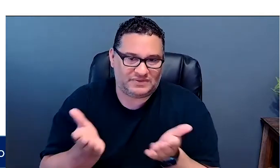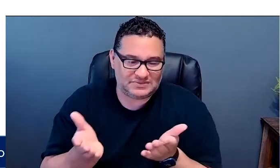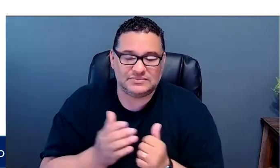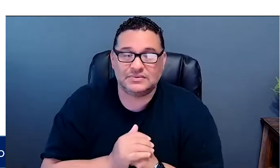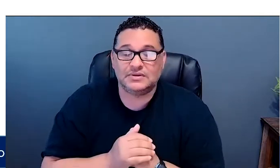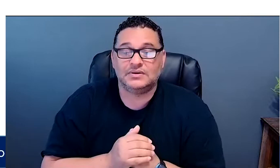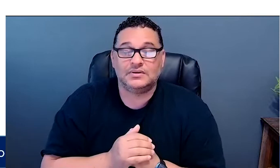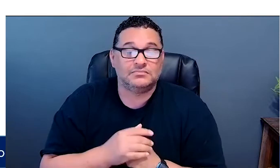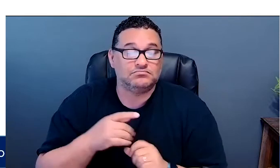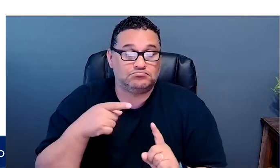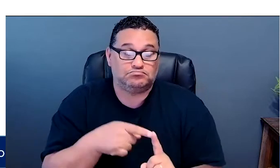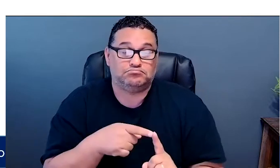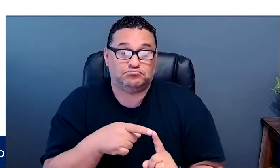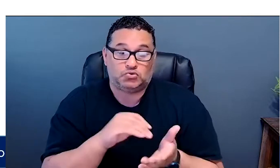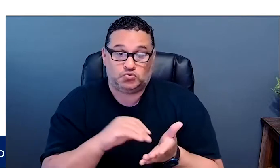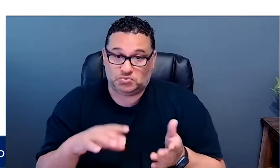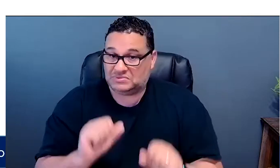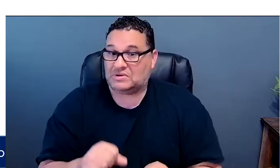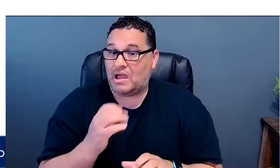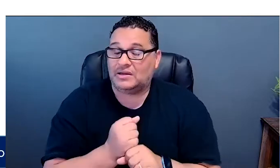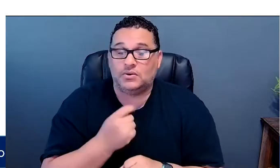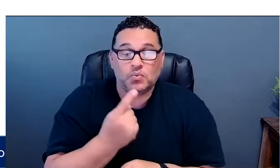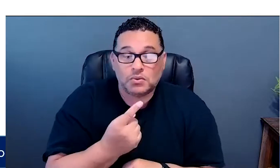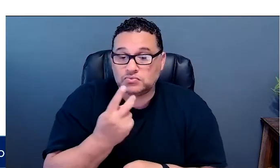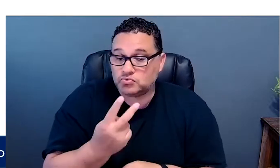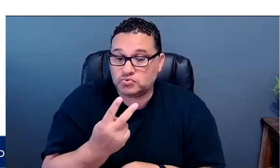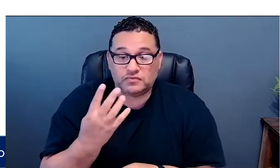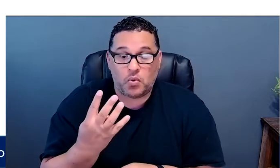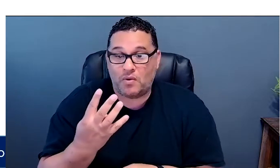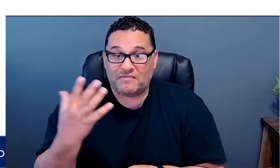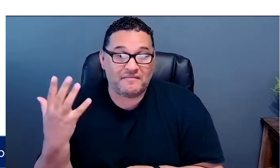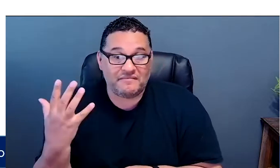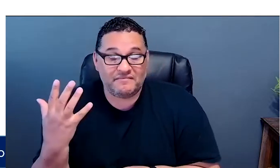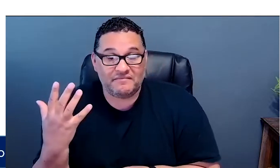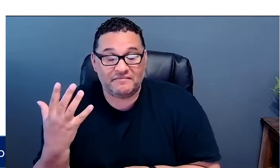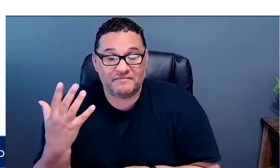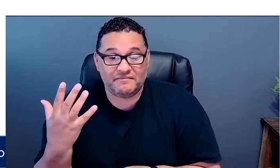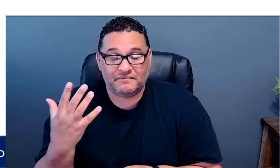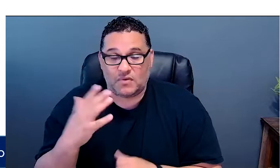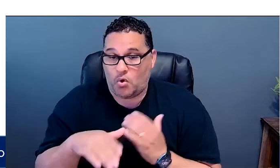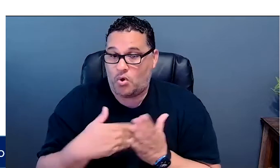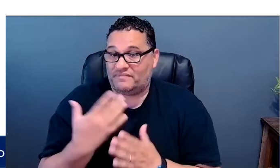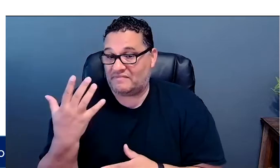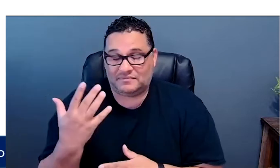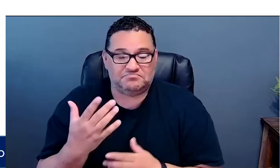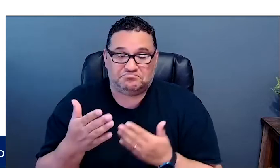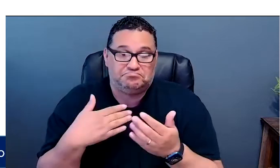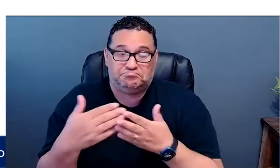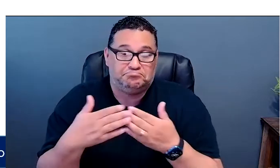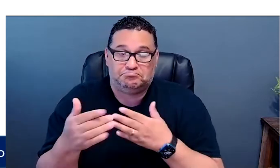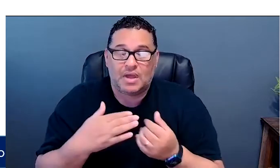get 1, 2, 4, all 5. It doesn't matter how many they ask